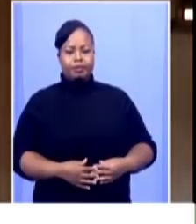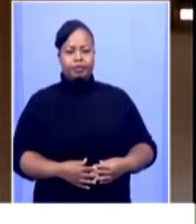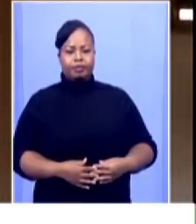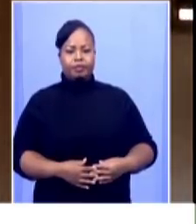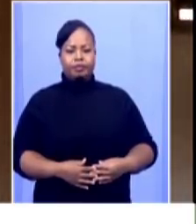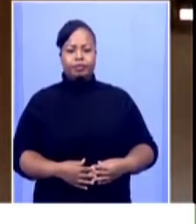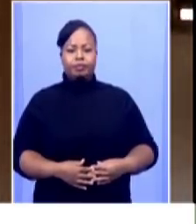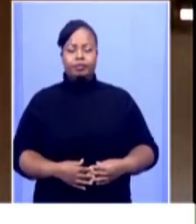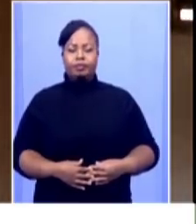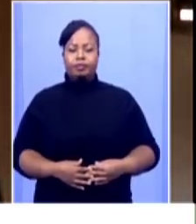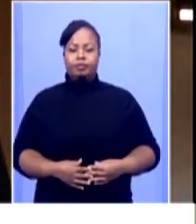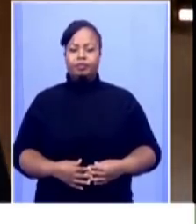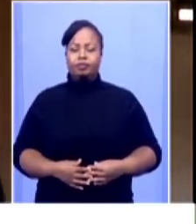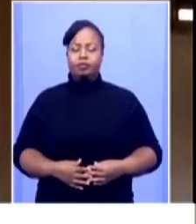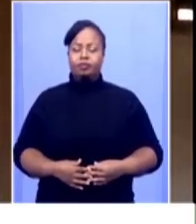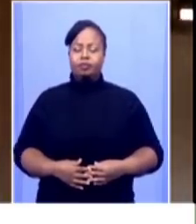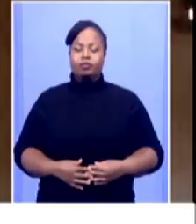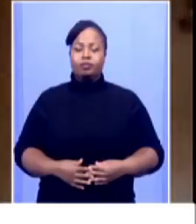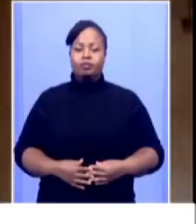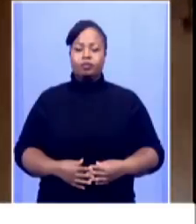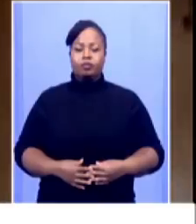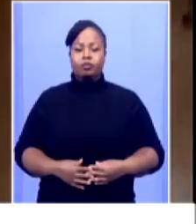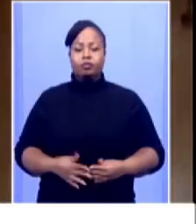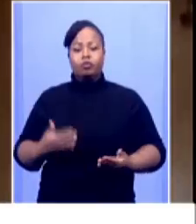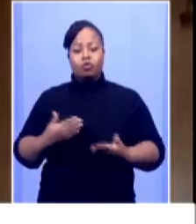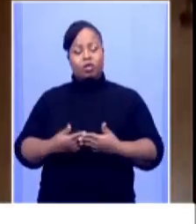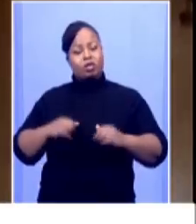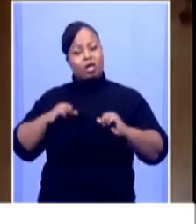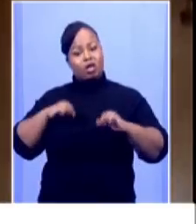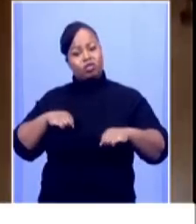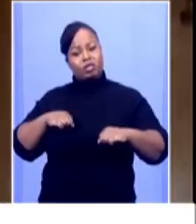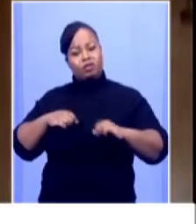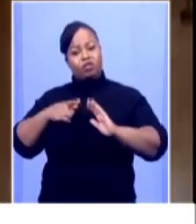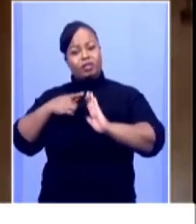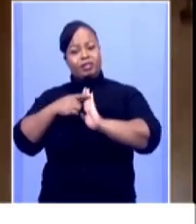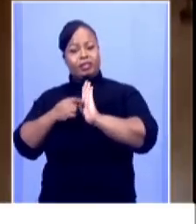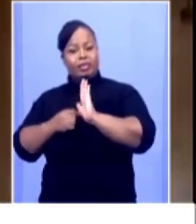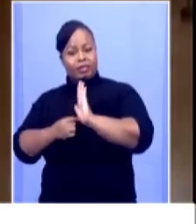We basically, by agreement, arranged a date